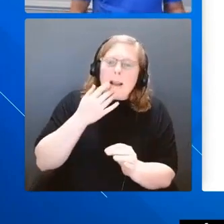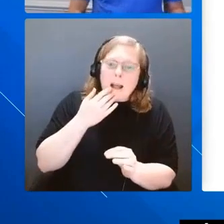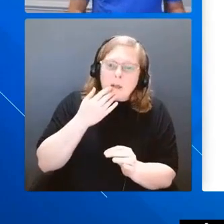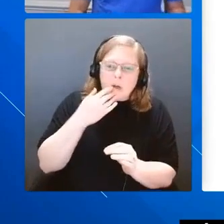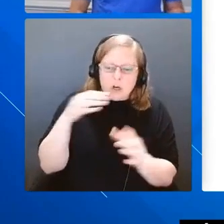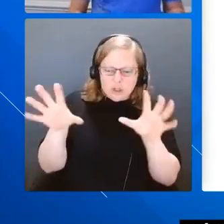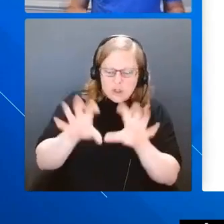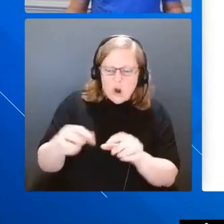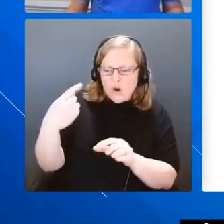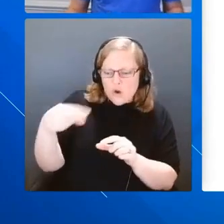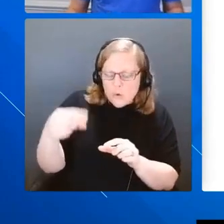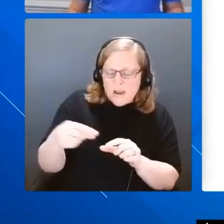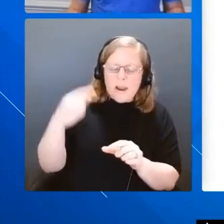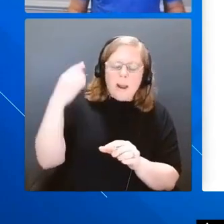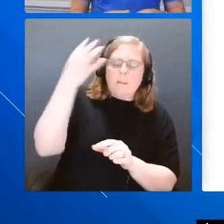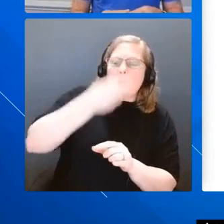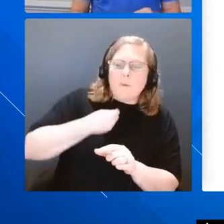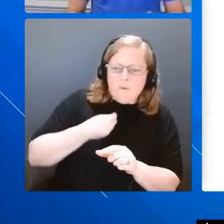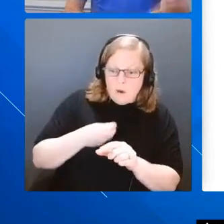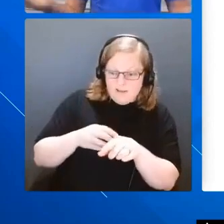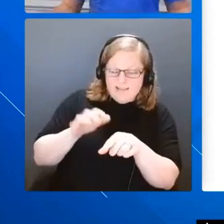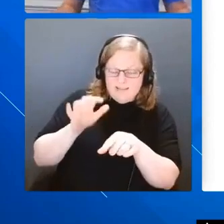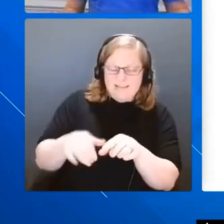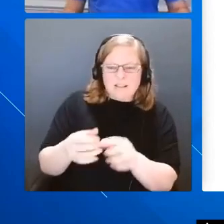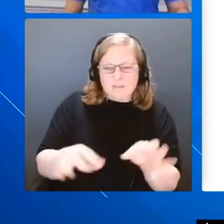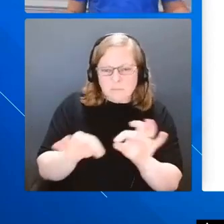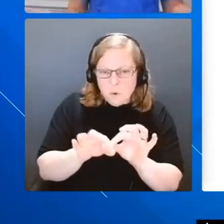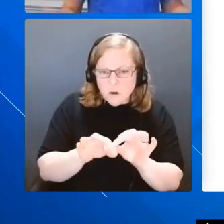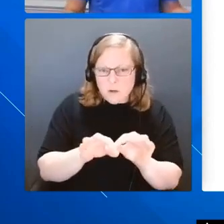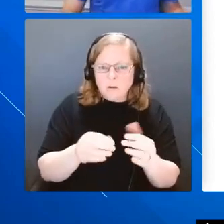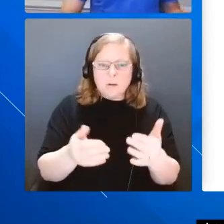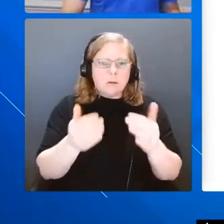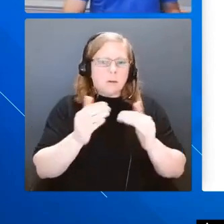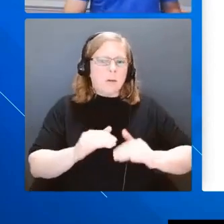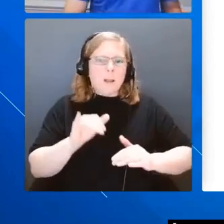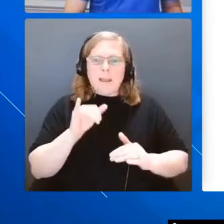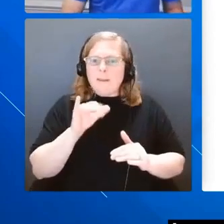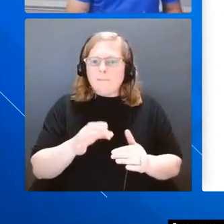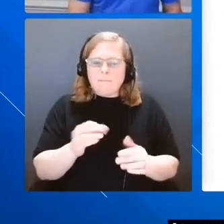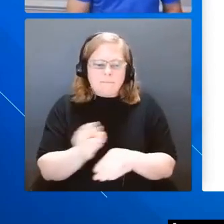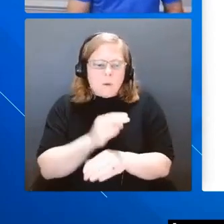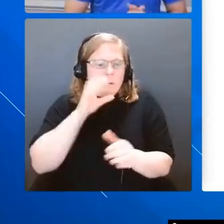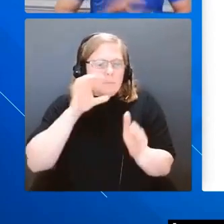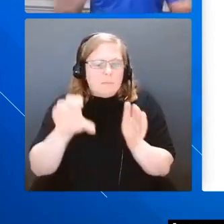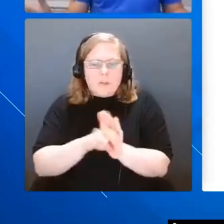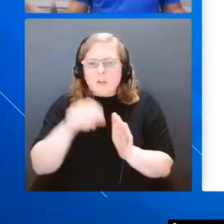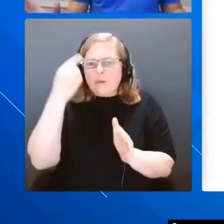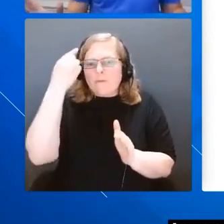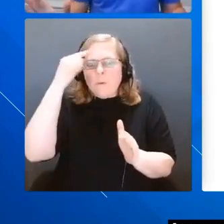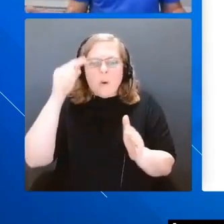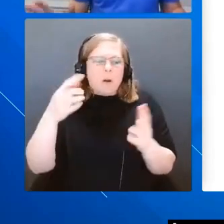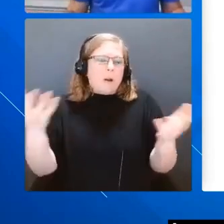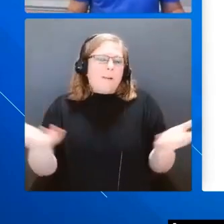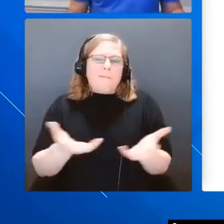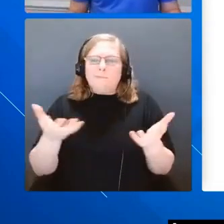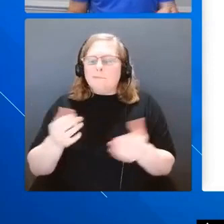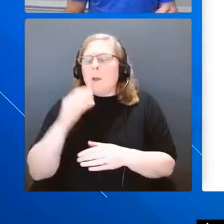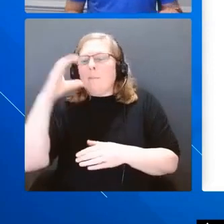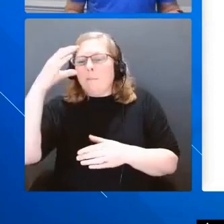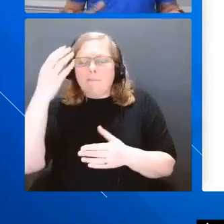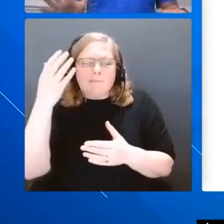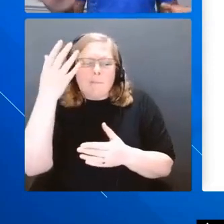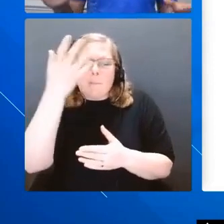sell. And if this image is just for decorative purposes, just because it's pretty, I don't need to know anything about it. As a blind